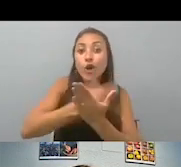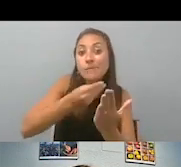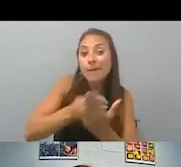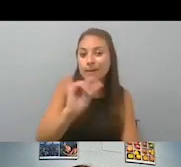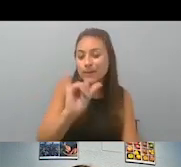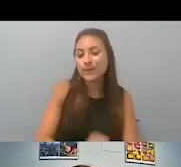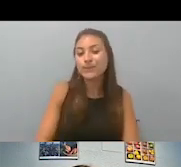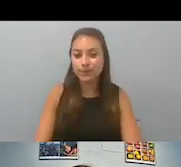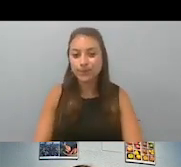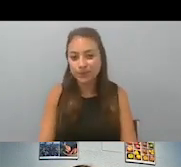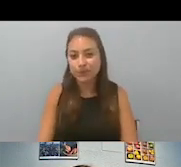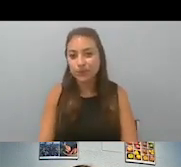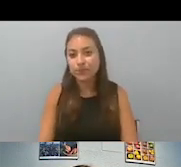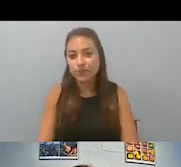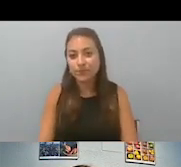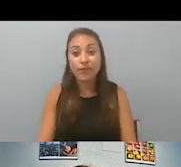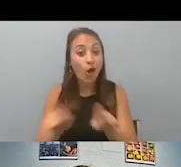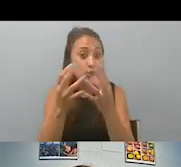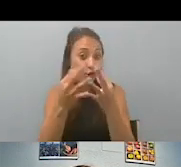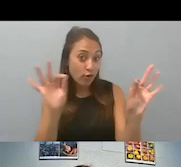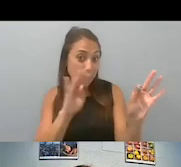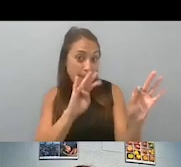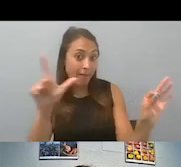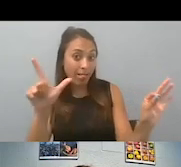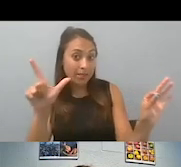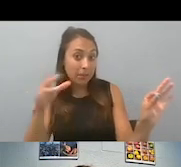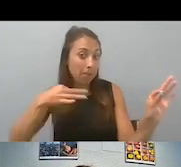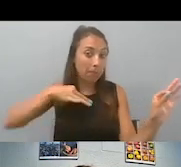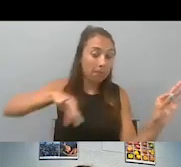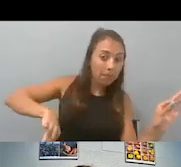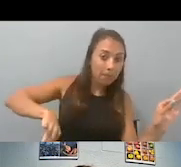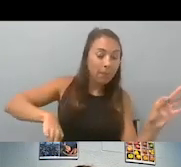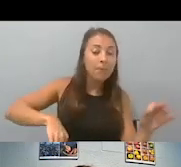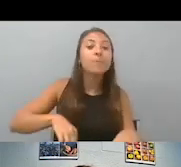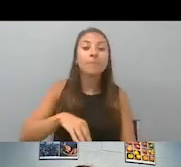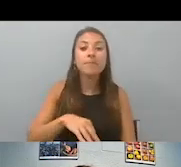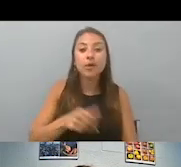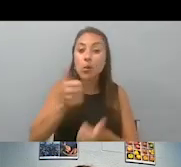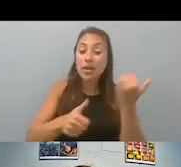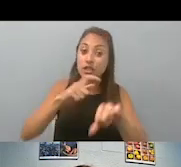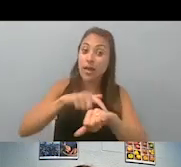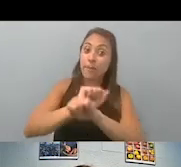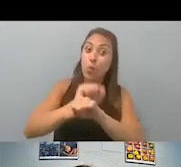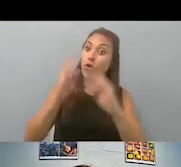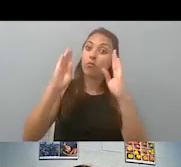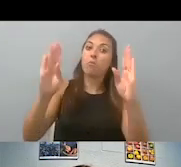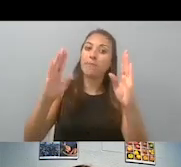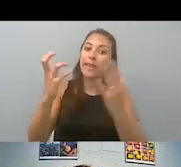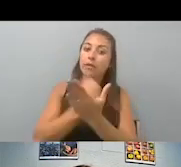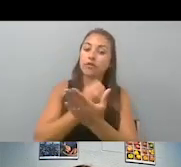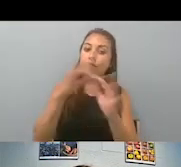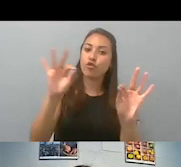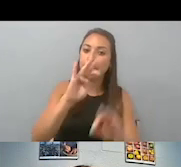too. And free meals is definitely a big perk, and they get a free shift meal for every shift that they work. And